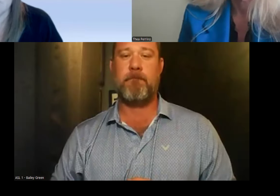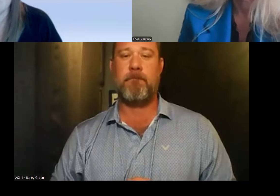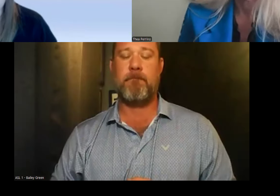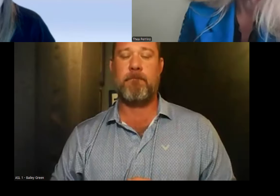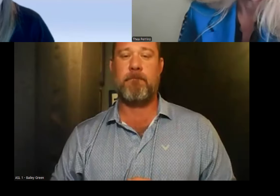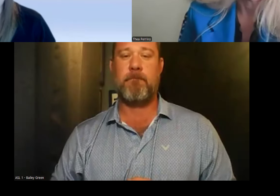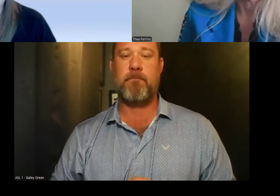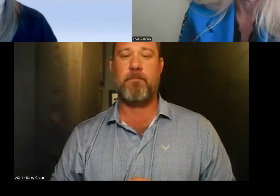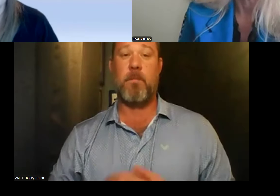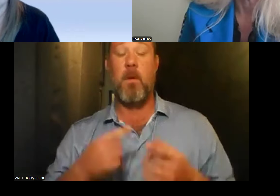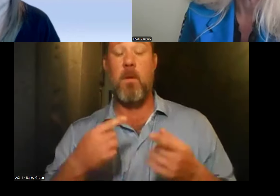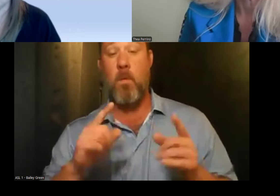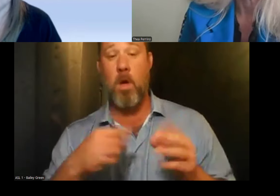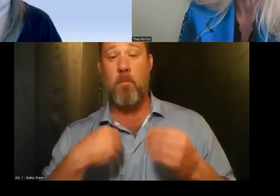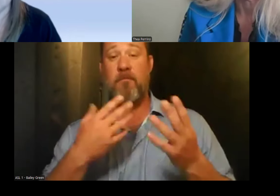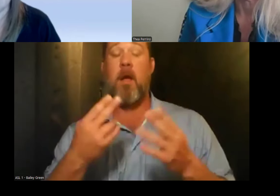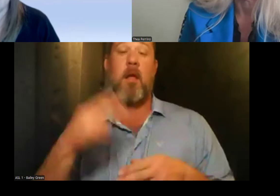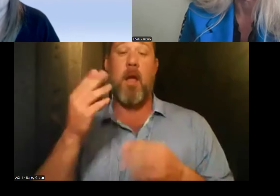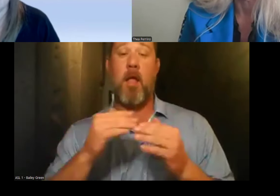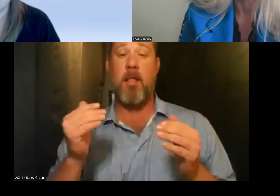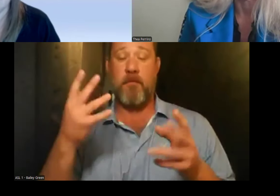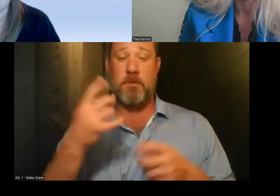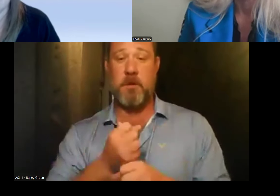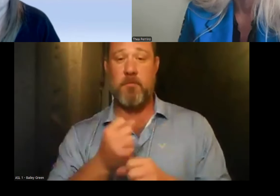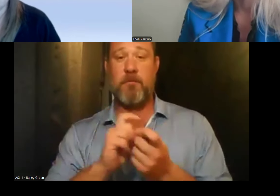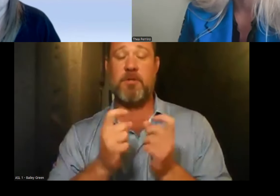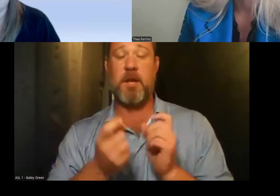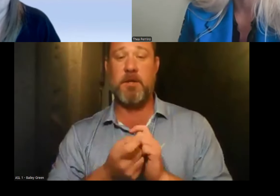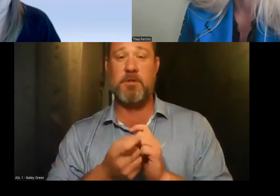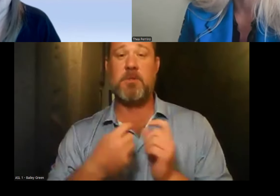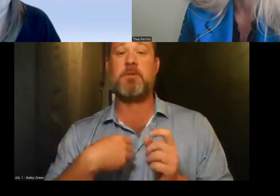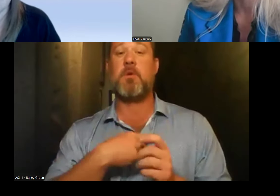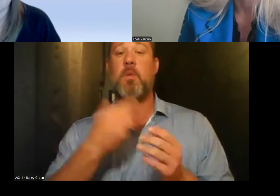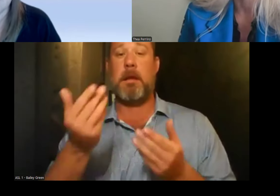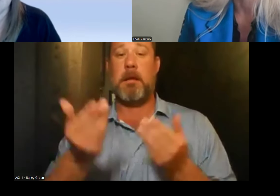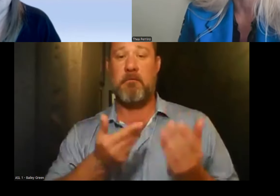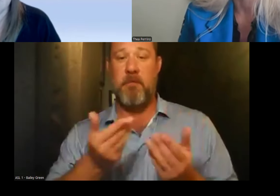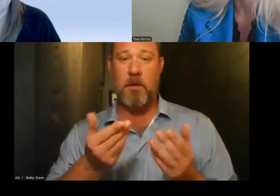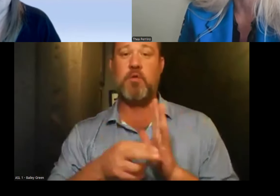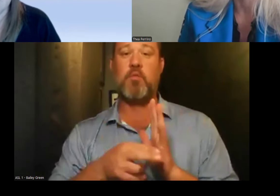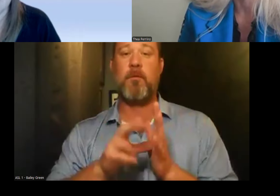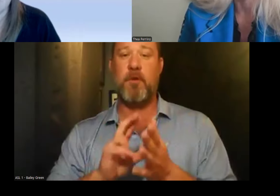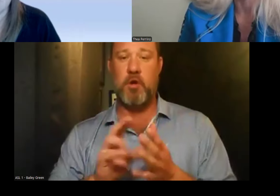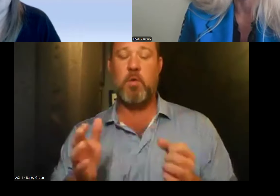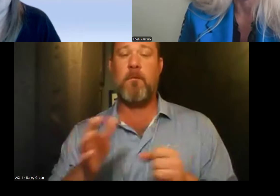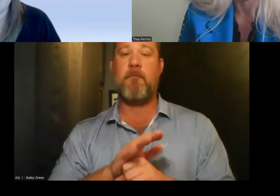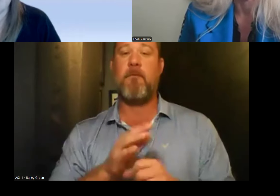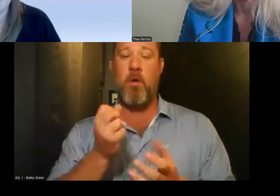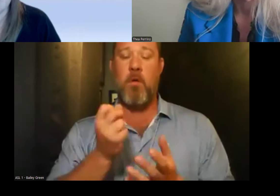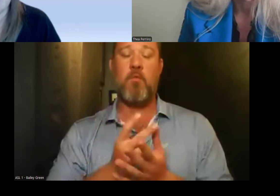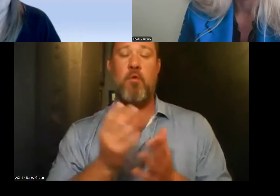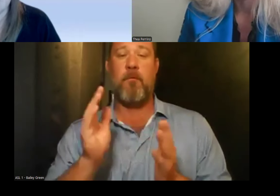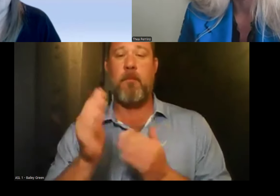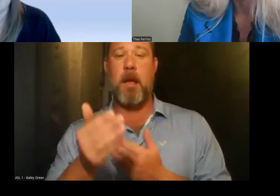While we will be providing a high-level summary of the changes, we invite you to review the full approved